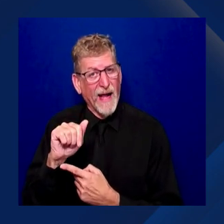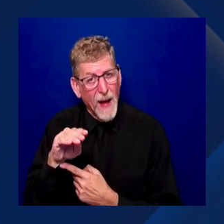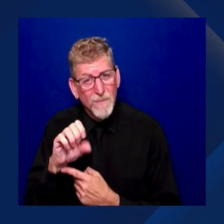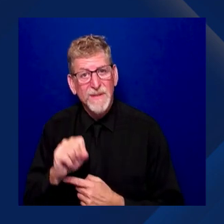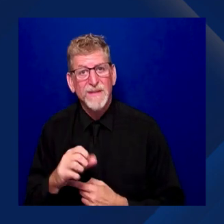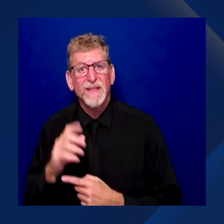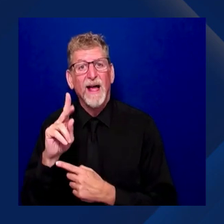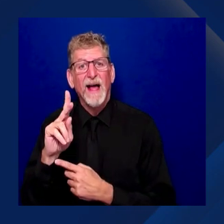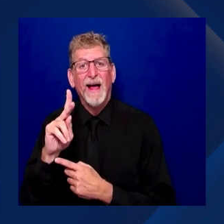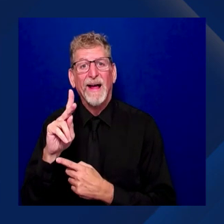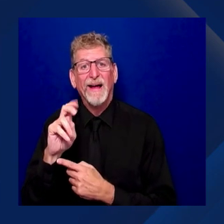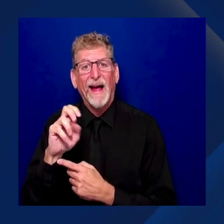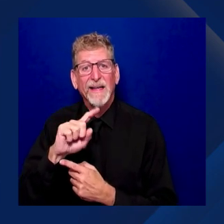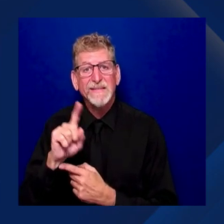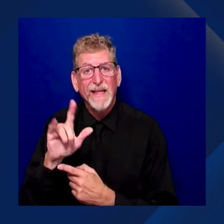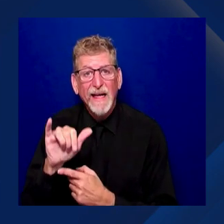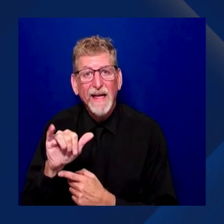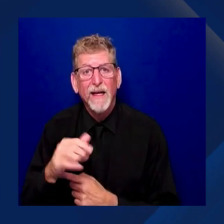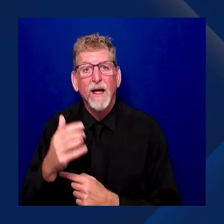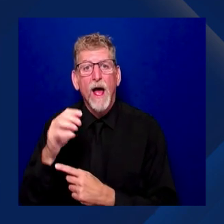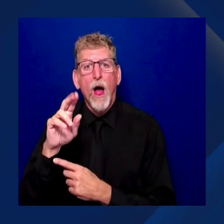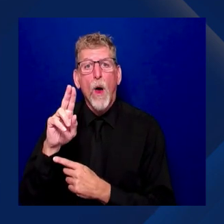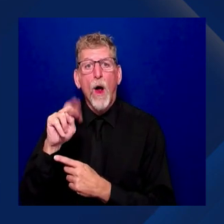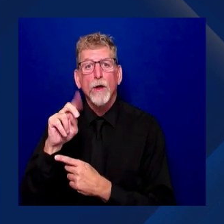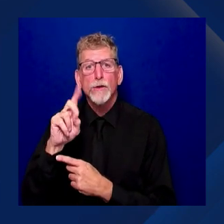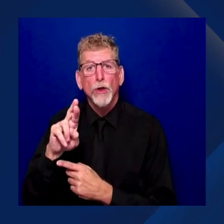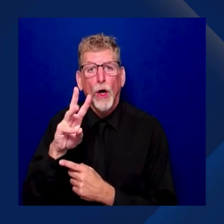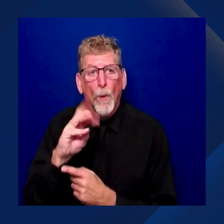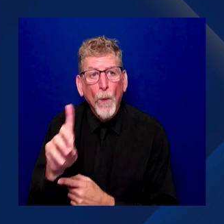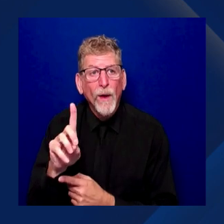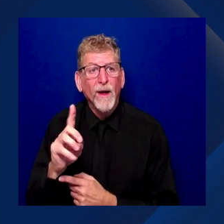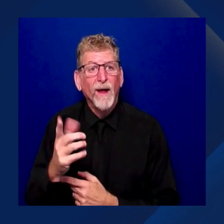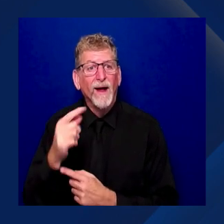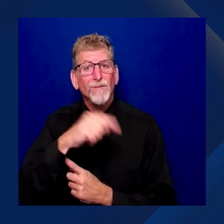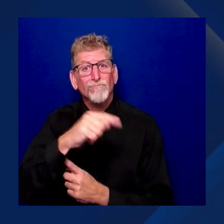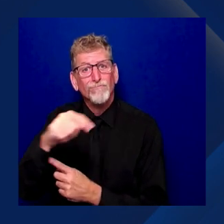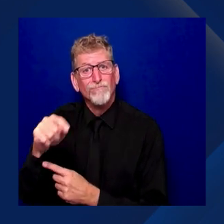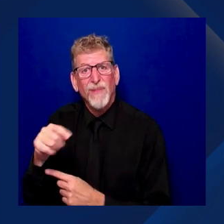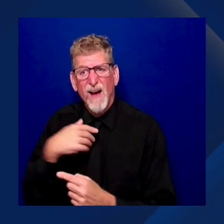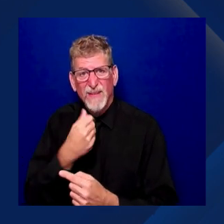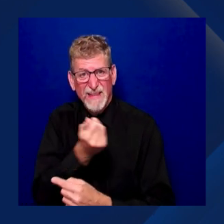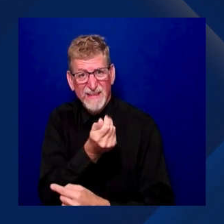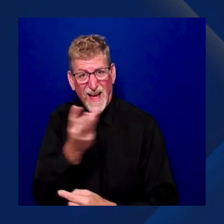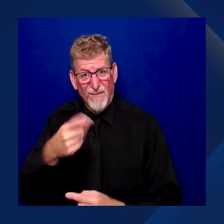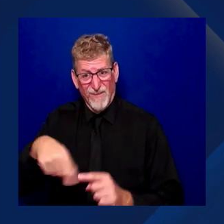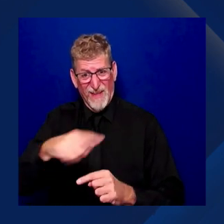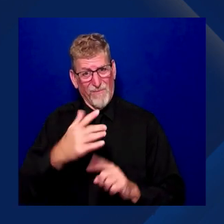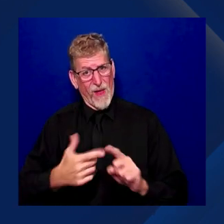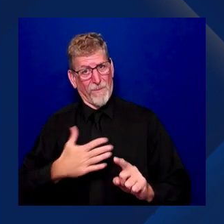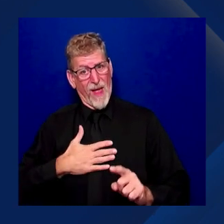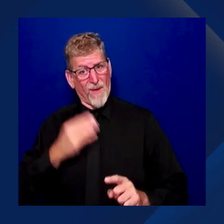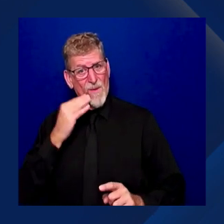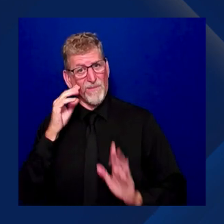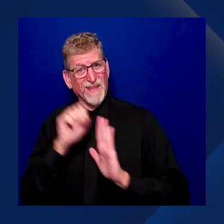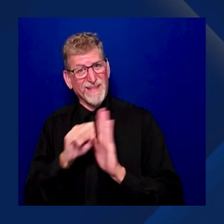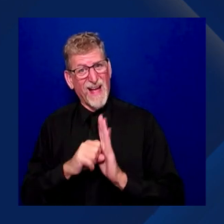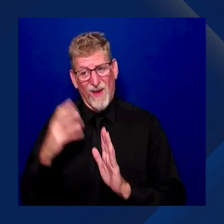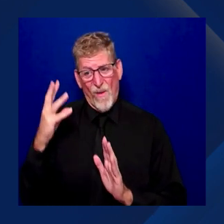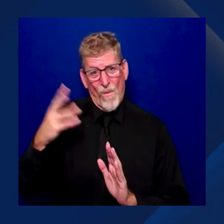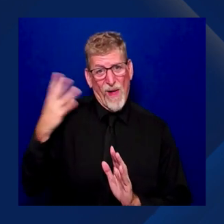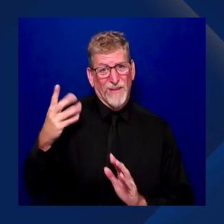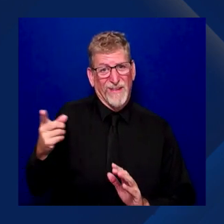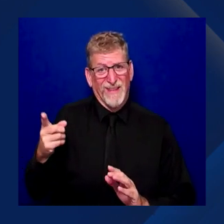state of Washington, and so many others to talk about how Building Back Better means addressing maternal